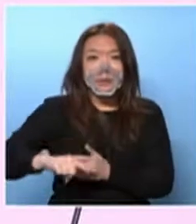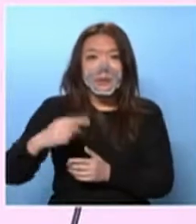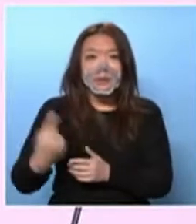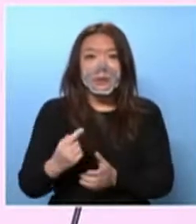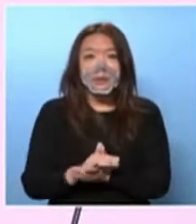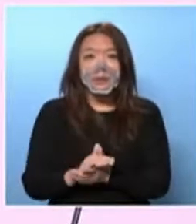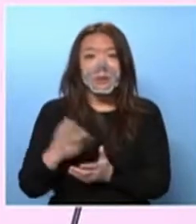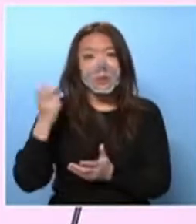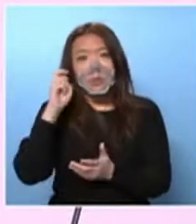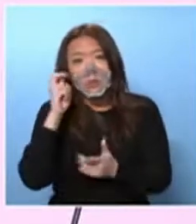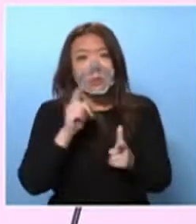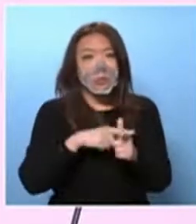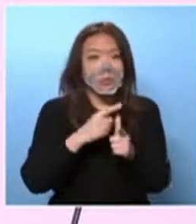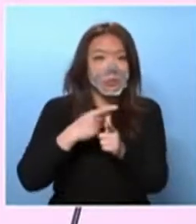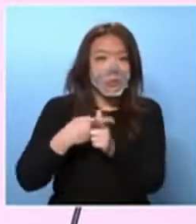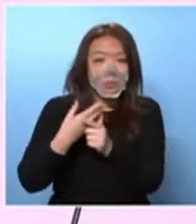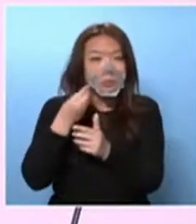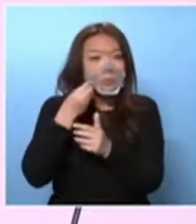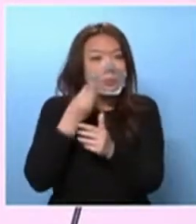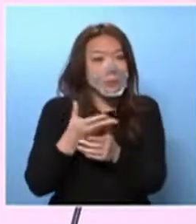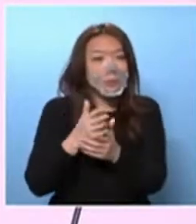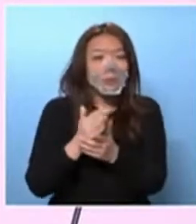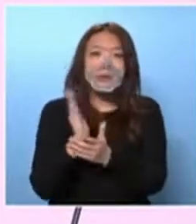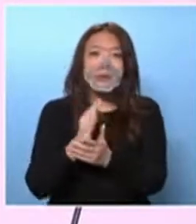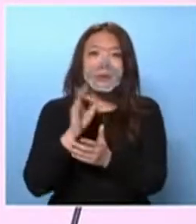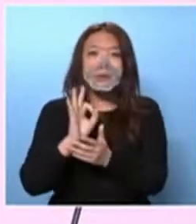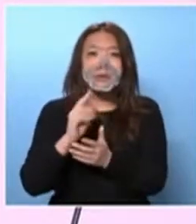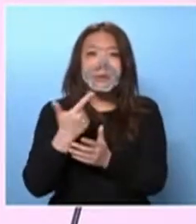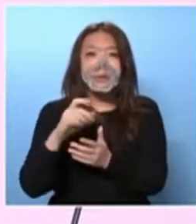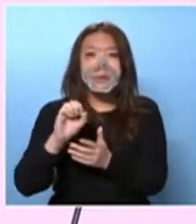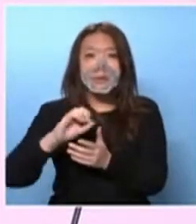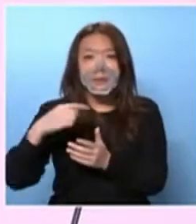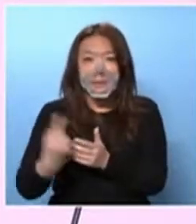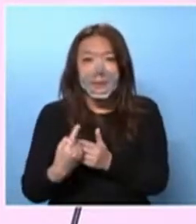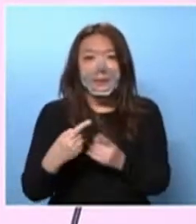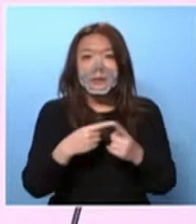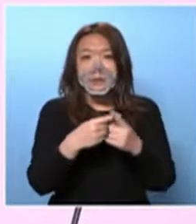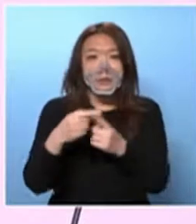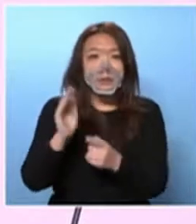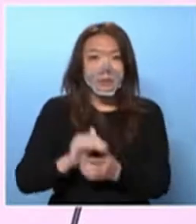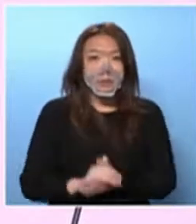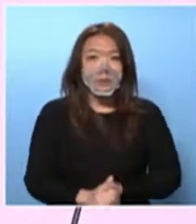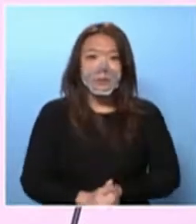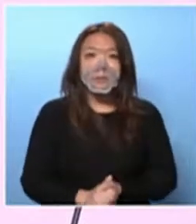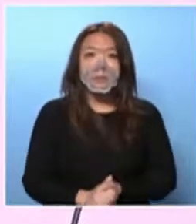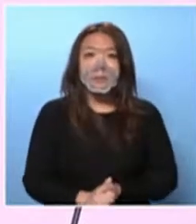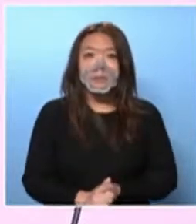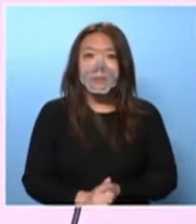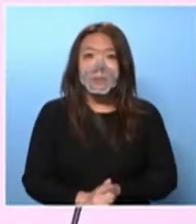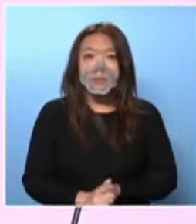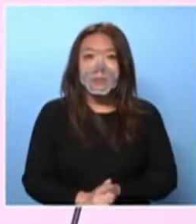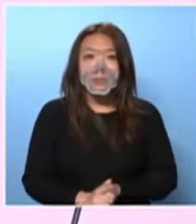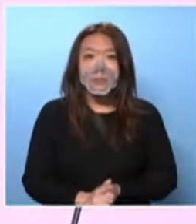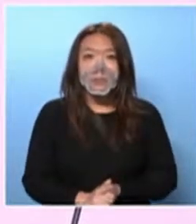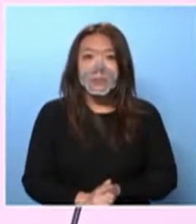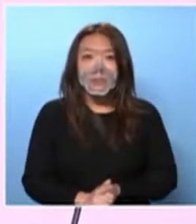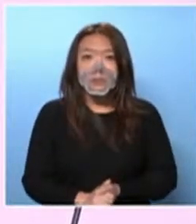subsidy amount, it's estimated that the scheme will benefit about 3.8 million commuters per month.